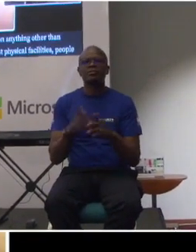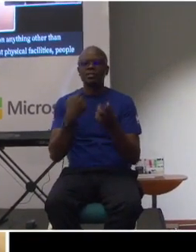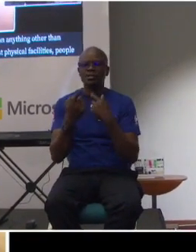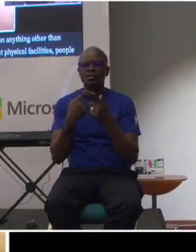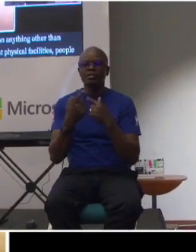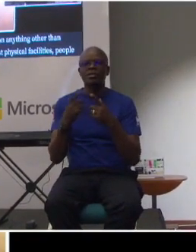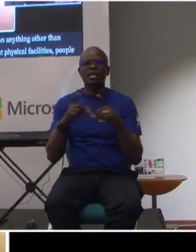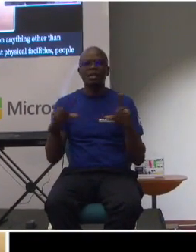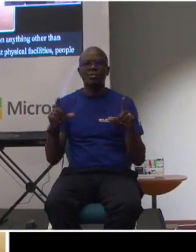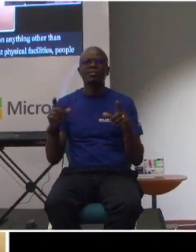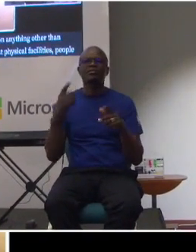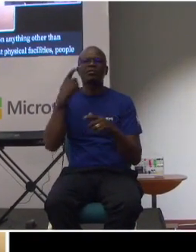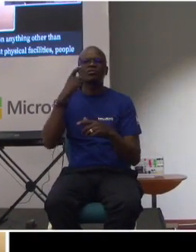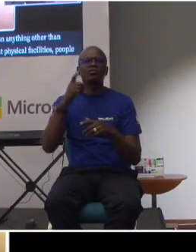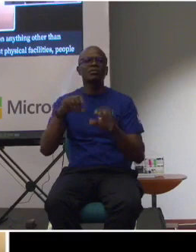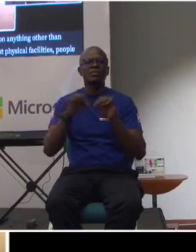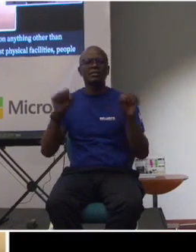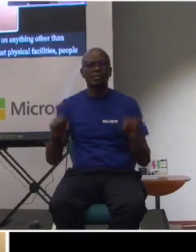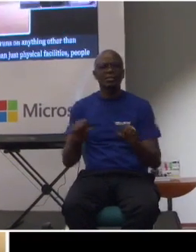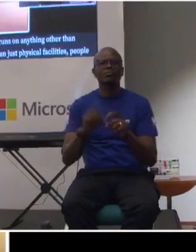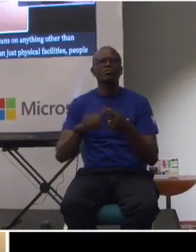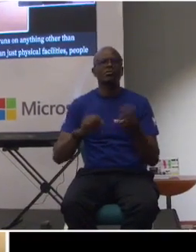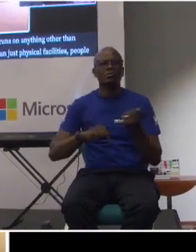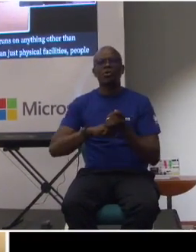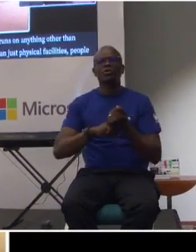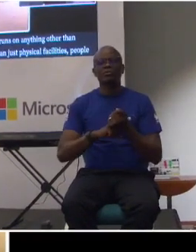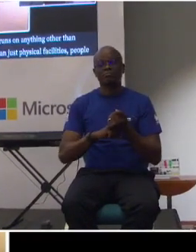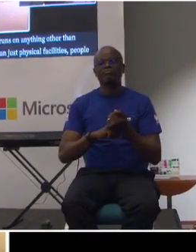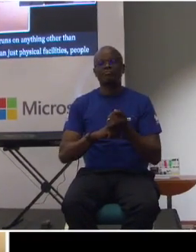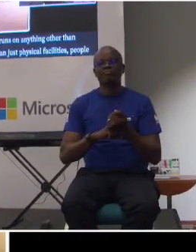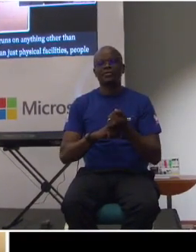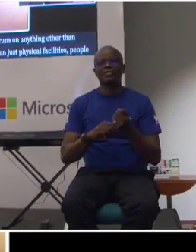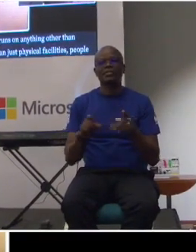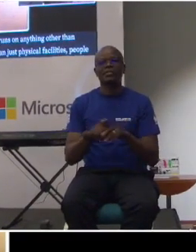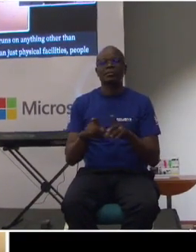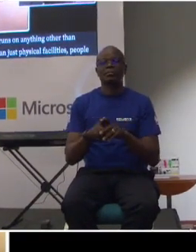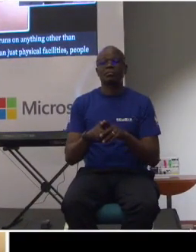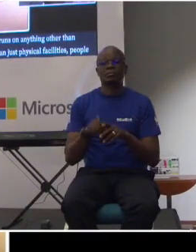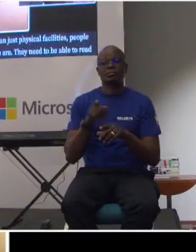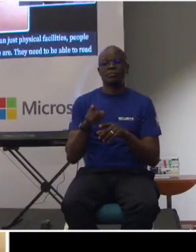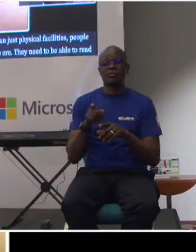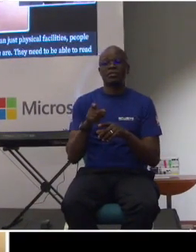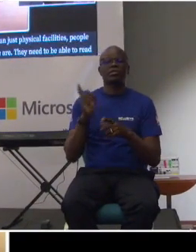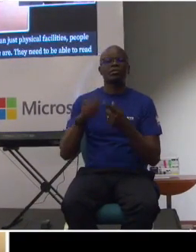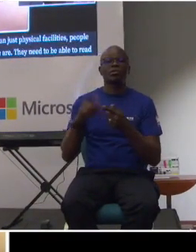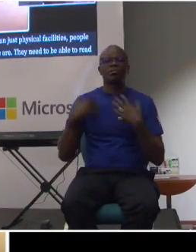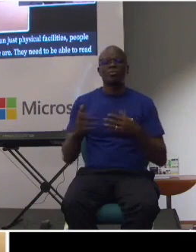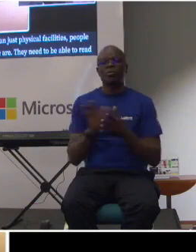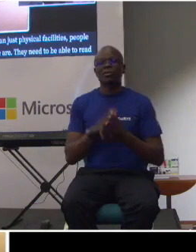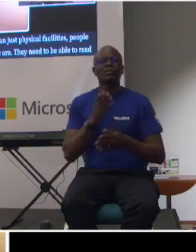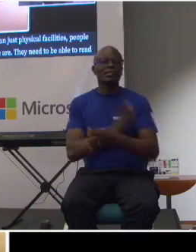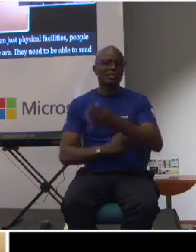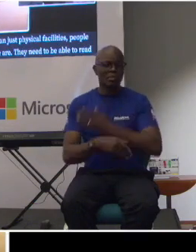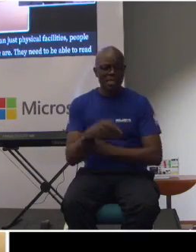languages that the system is capable of supporting. And it gets even more complicated for people with disabilities, of which there is a